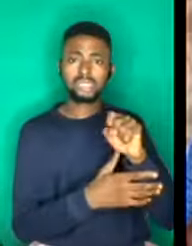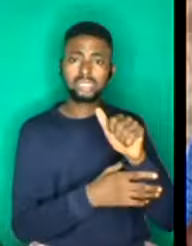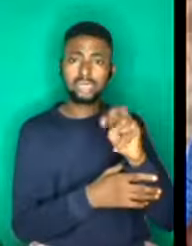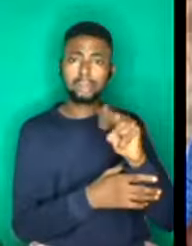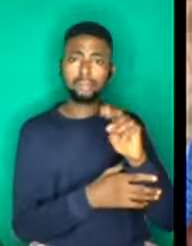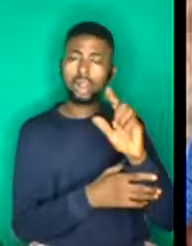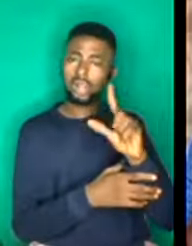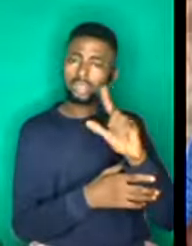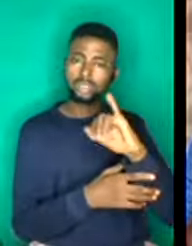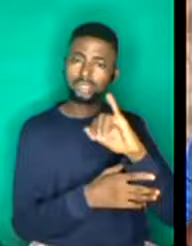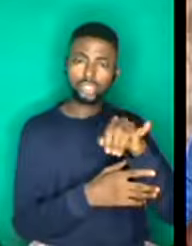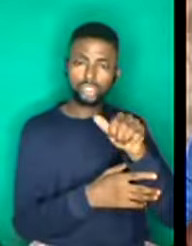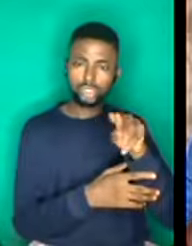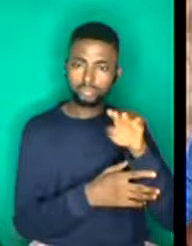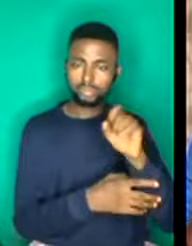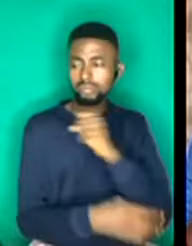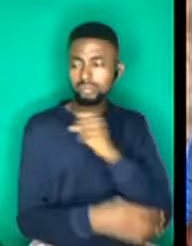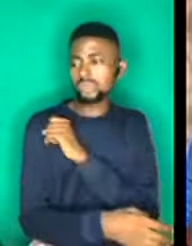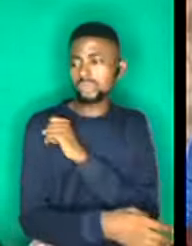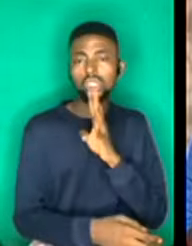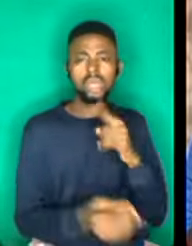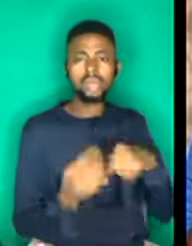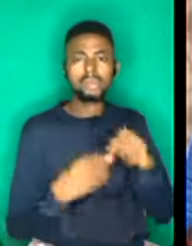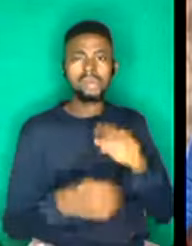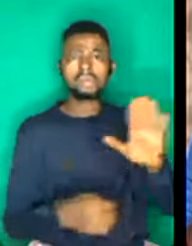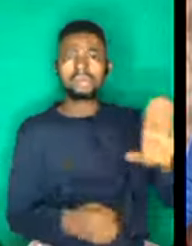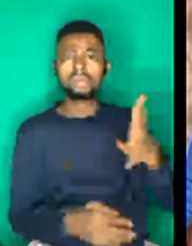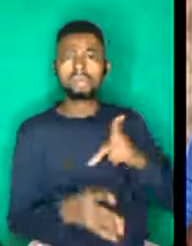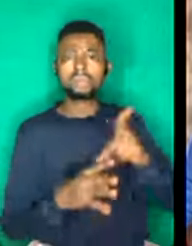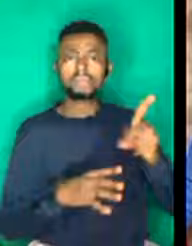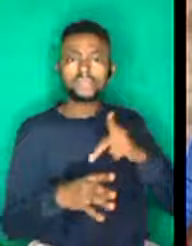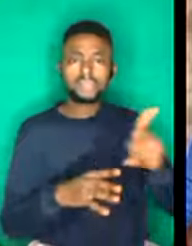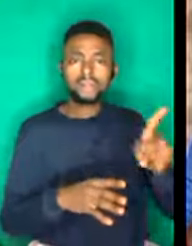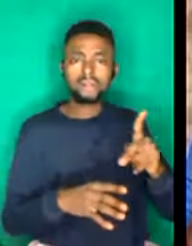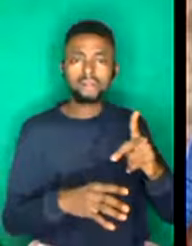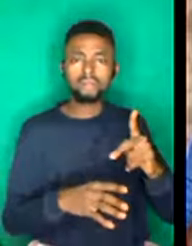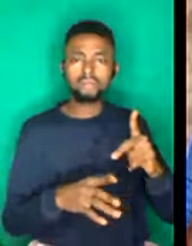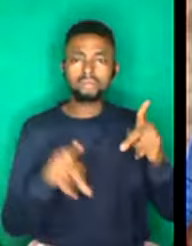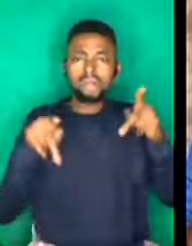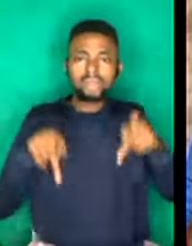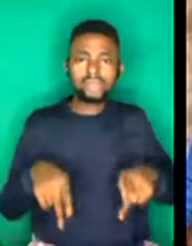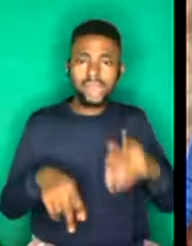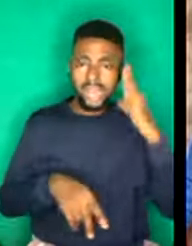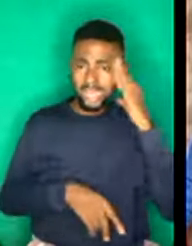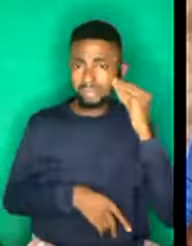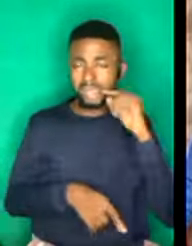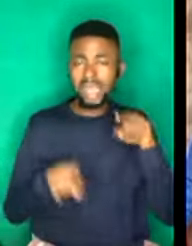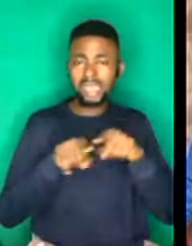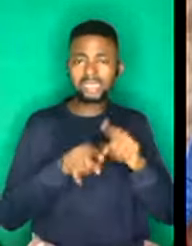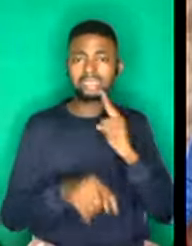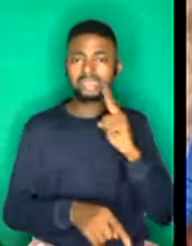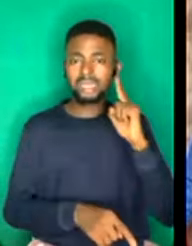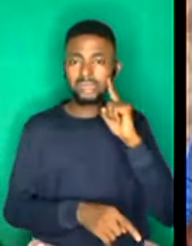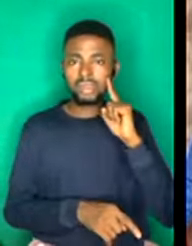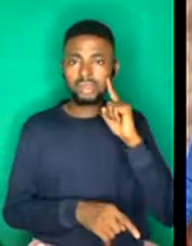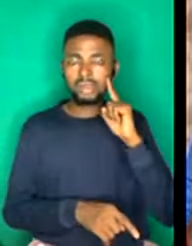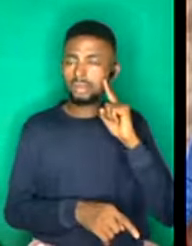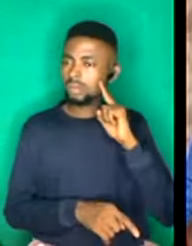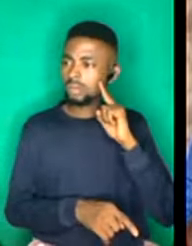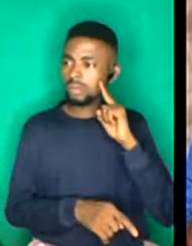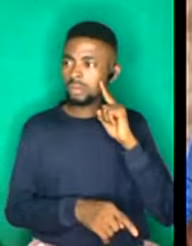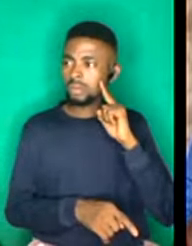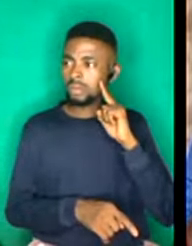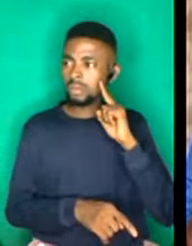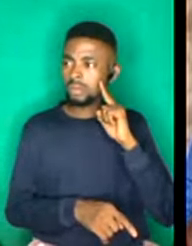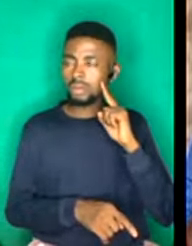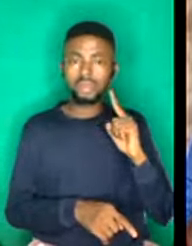about, you know, his professional and personal experience as a deaf curator, dance, you know, person, yeah,